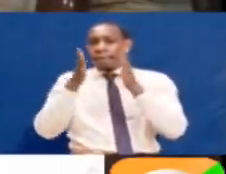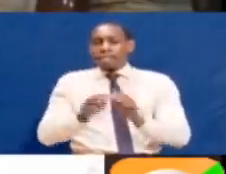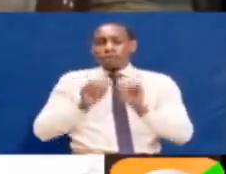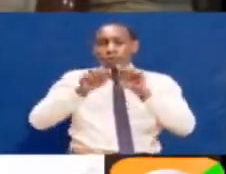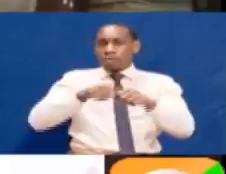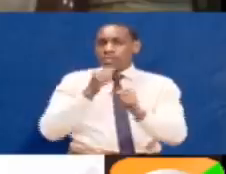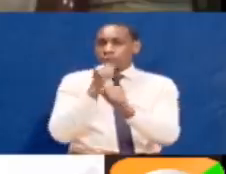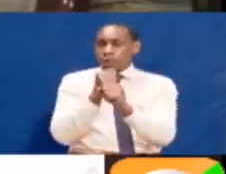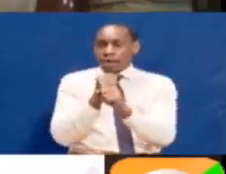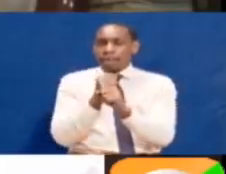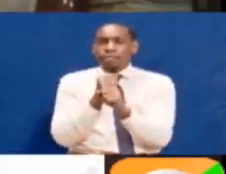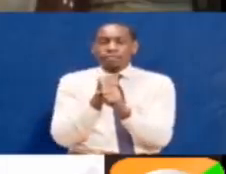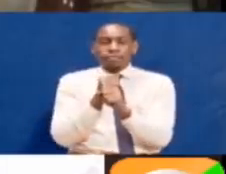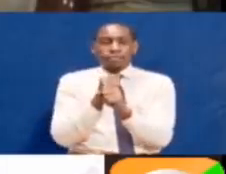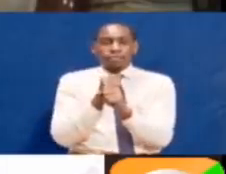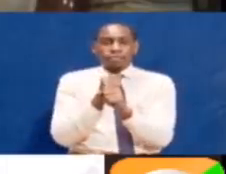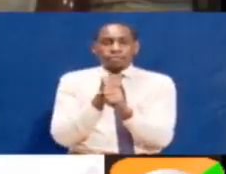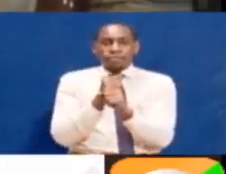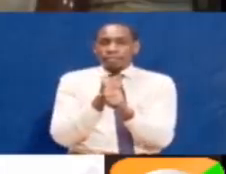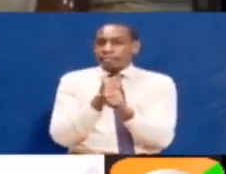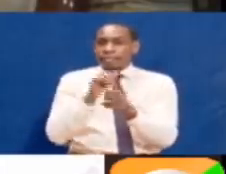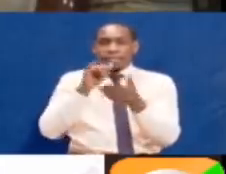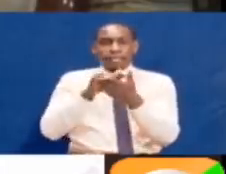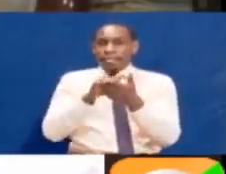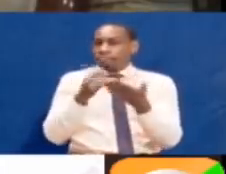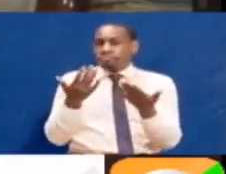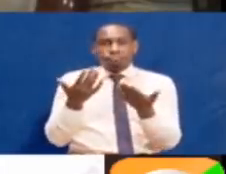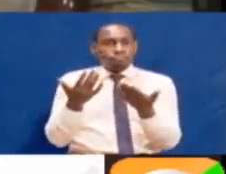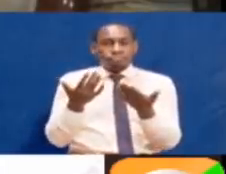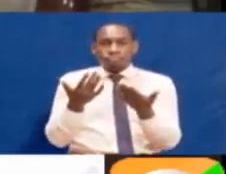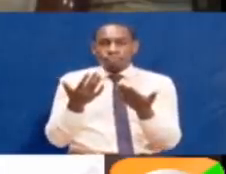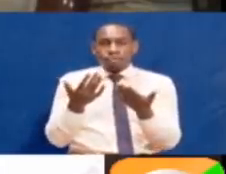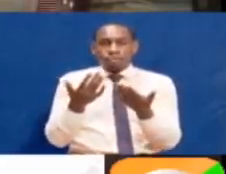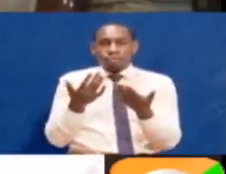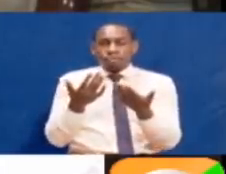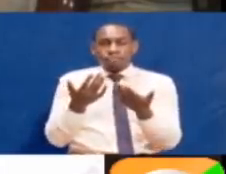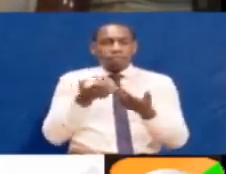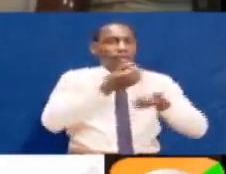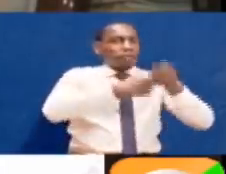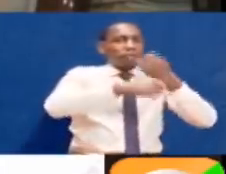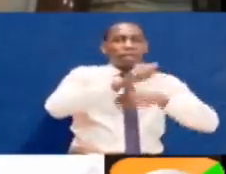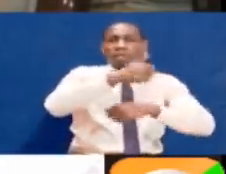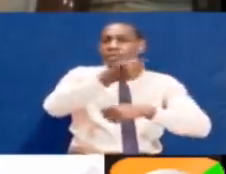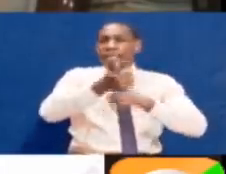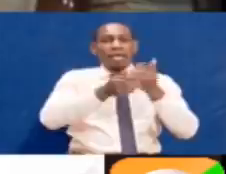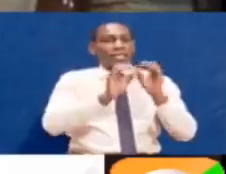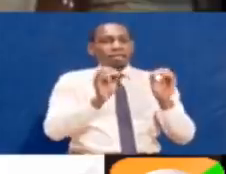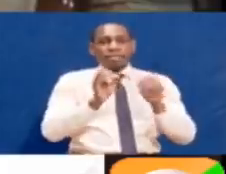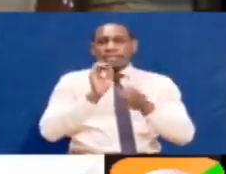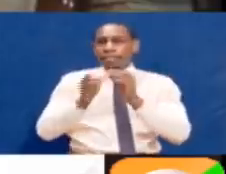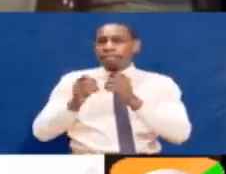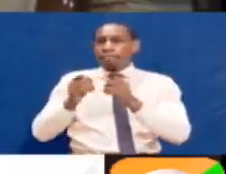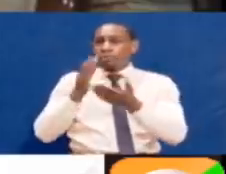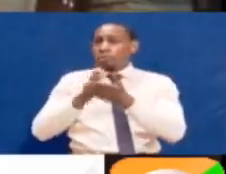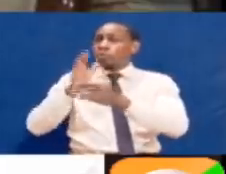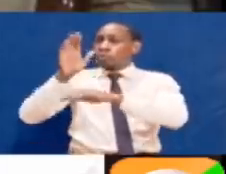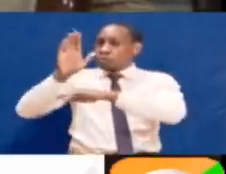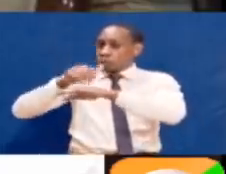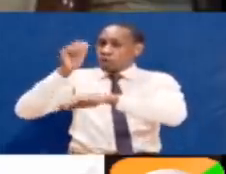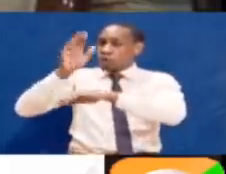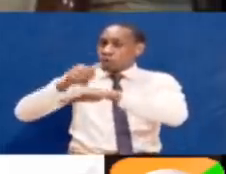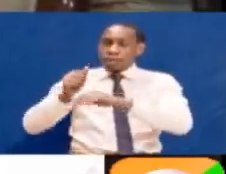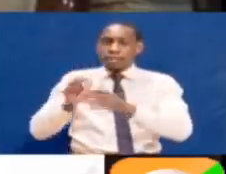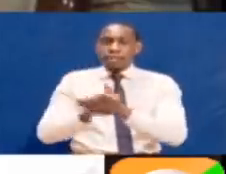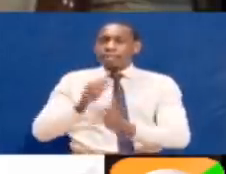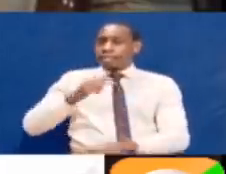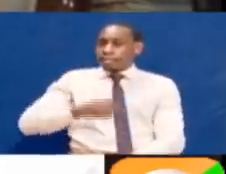can able to do it can do it. Mm-hmm. We would never even have had to go through all this drama. If at least I was given the courtesy to be called, but I